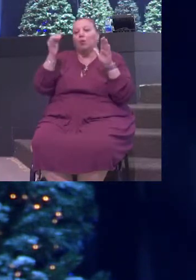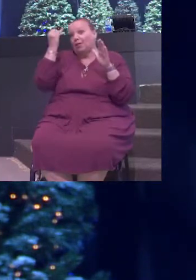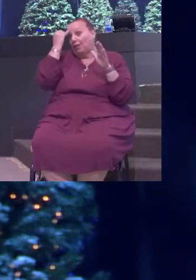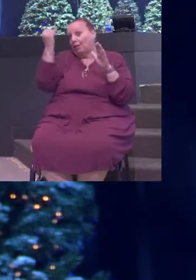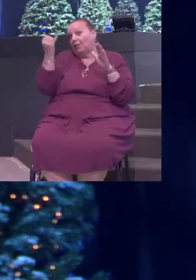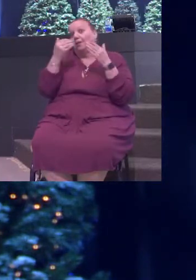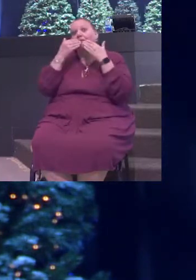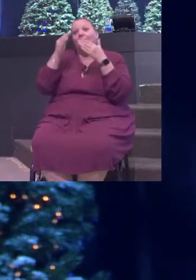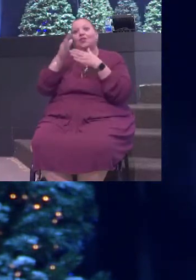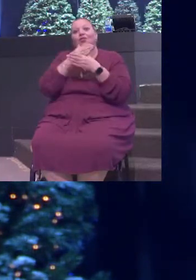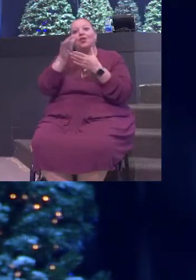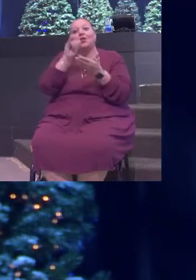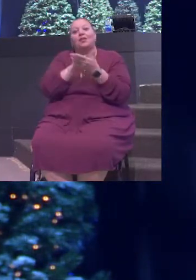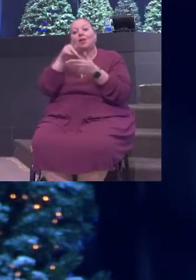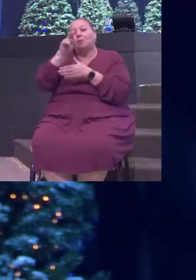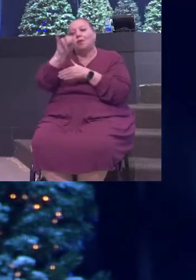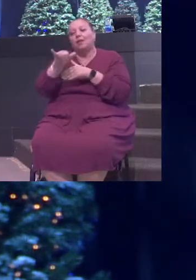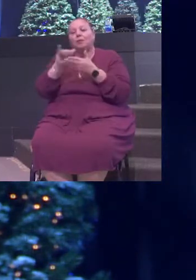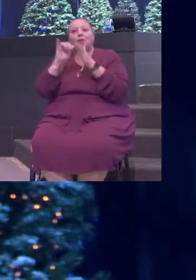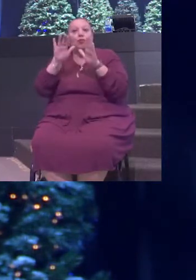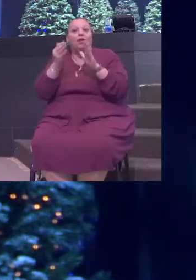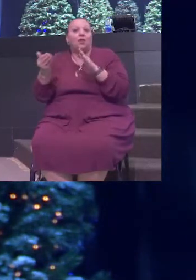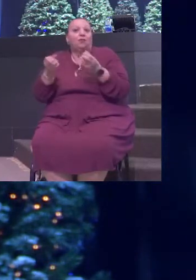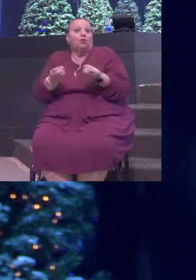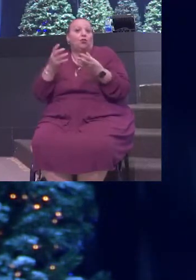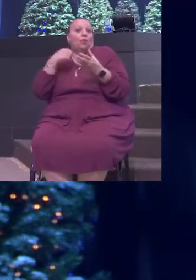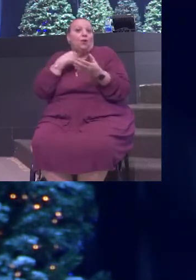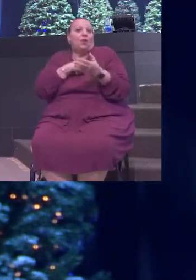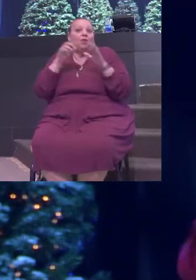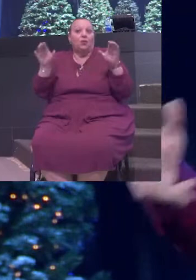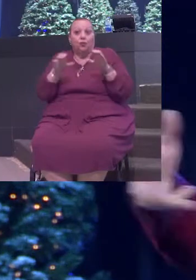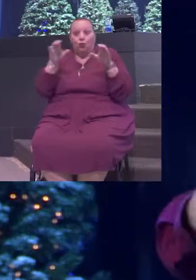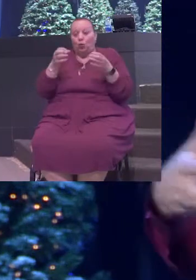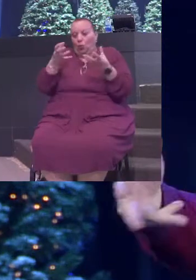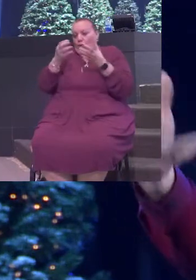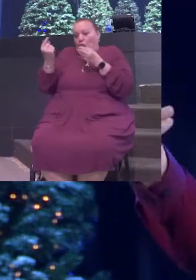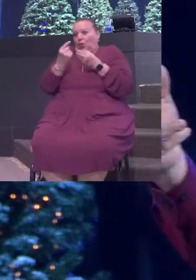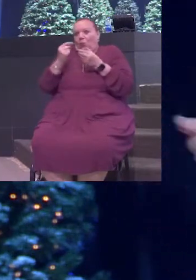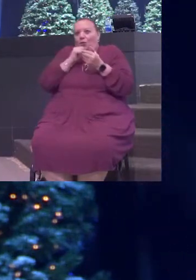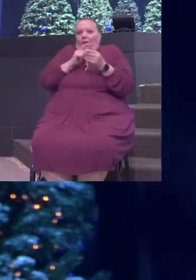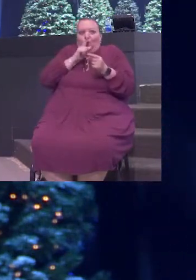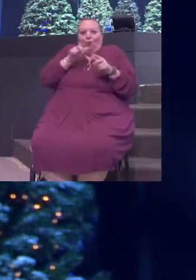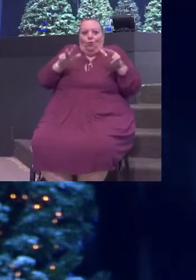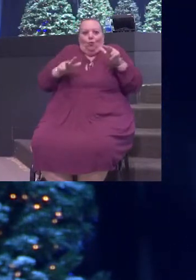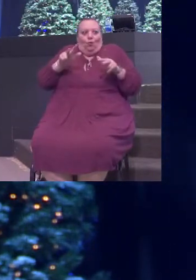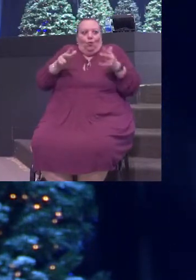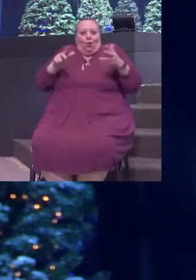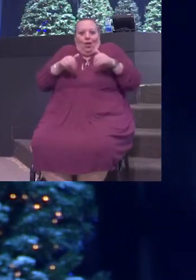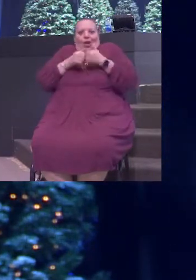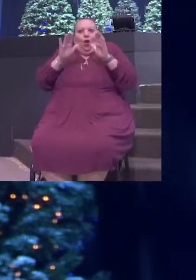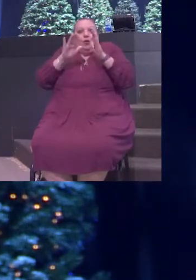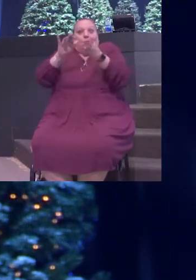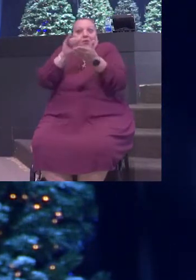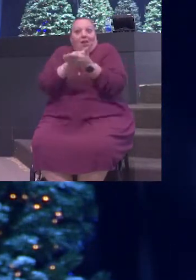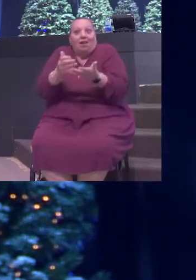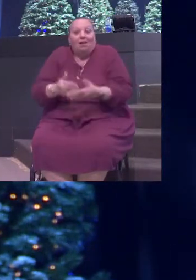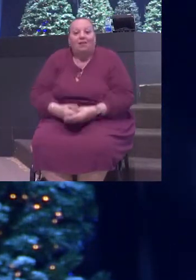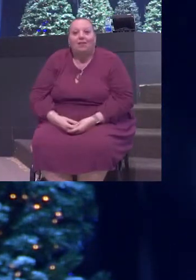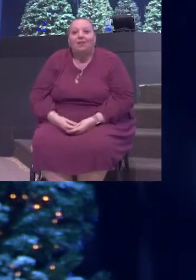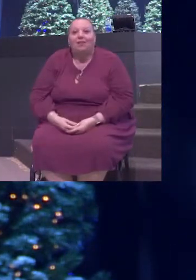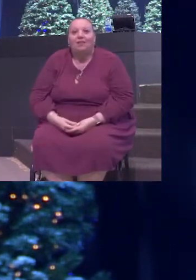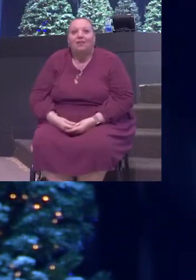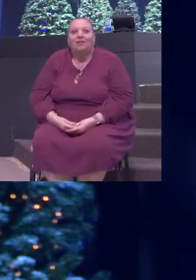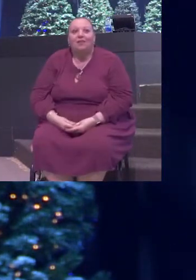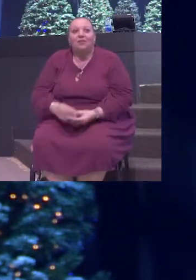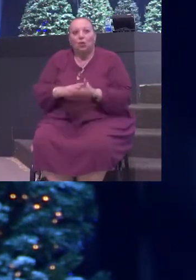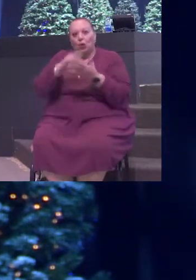idea. Thank you for sharing that, Penny. That'd be a great thing for so many of us to do. We want to do something, but we're not sure, and how awesome is that?